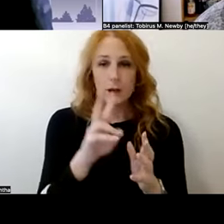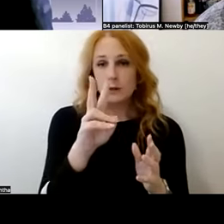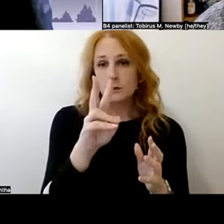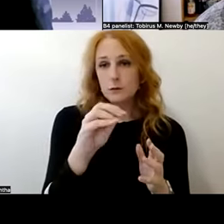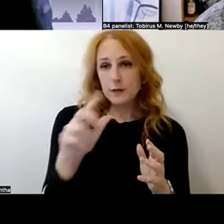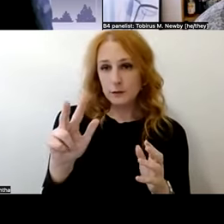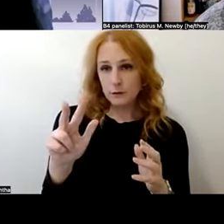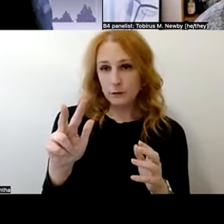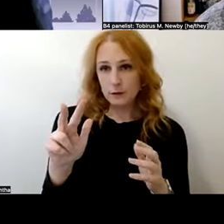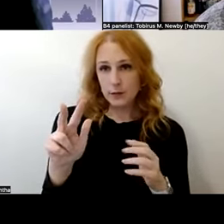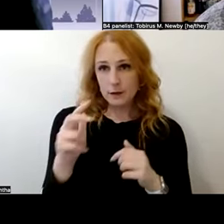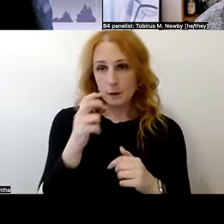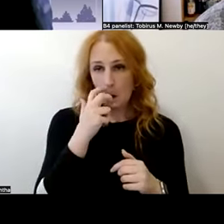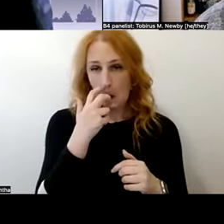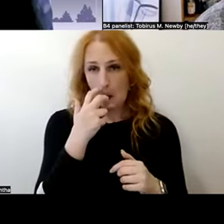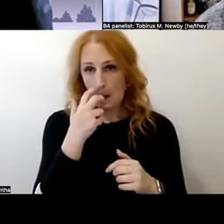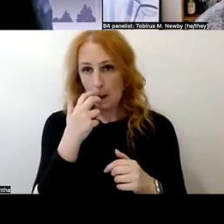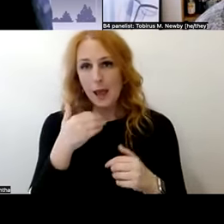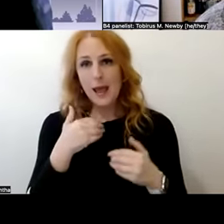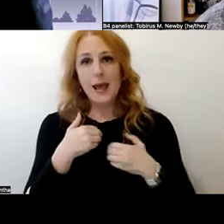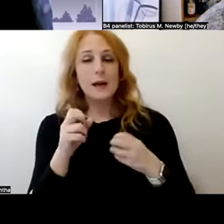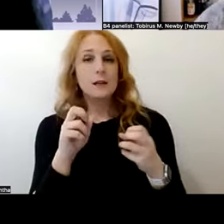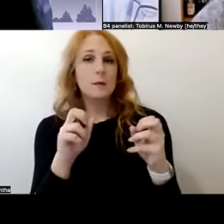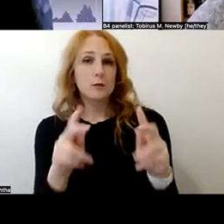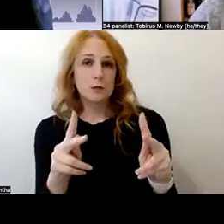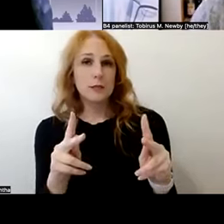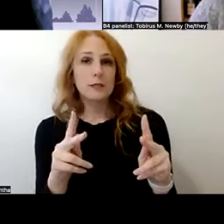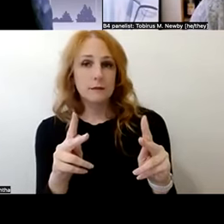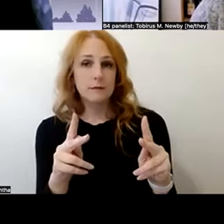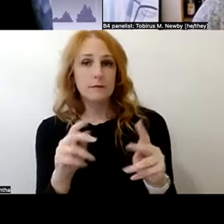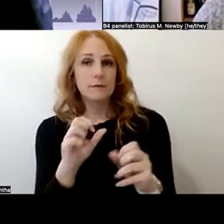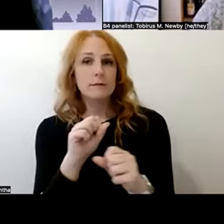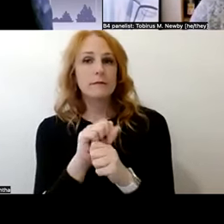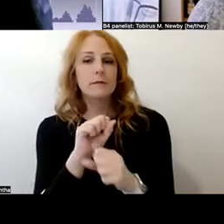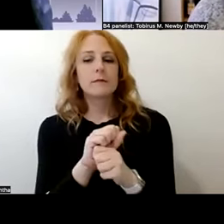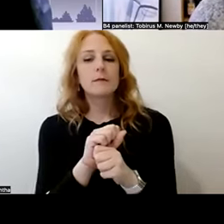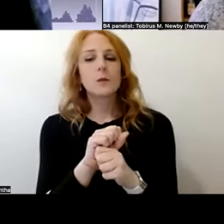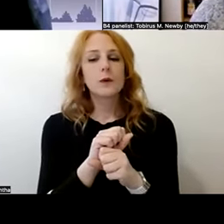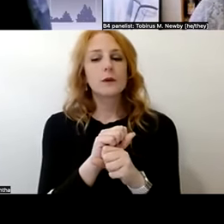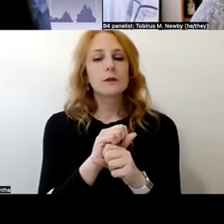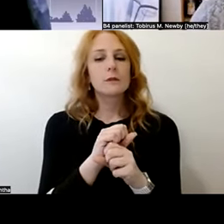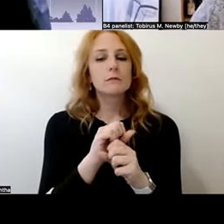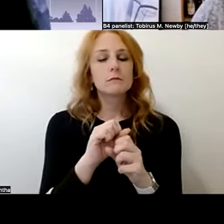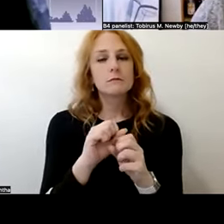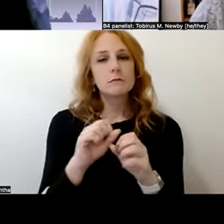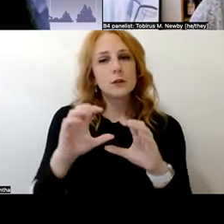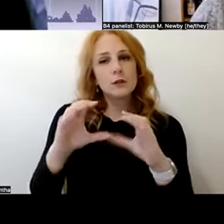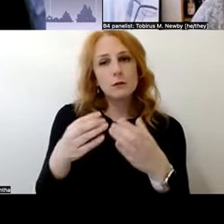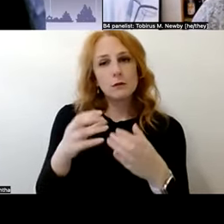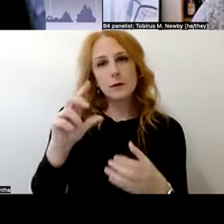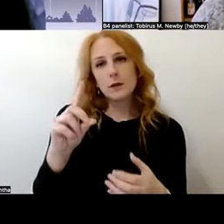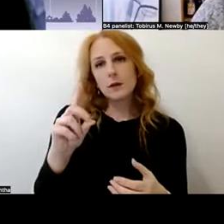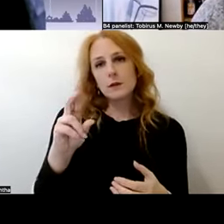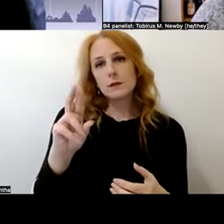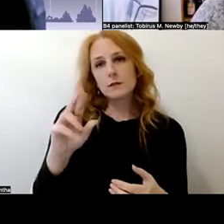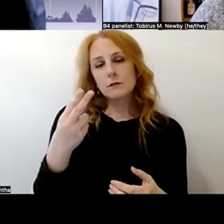was faced with an opportunity to work with a group in Durham, North Carolina. It was